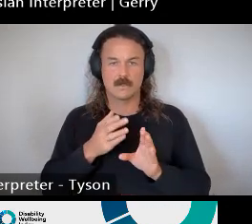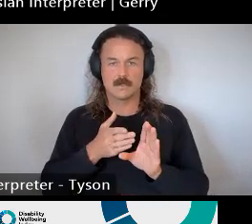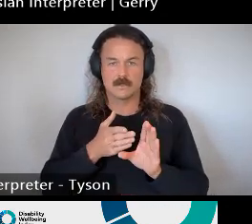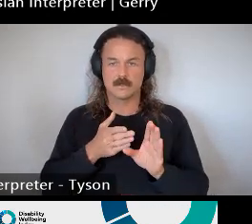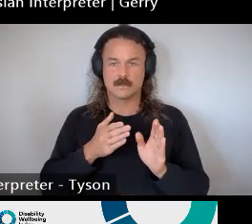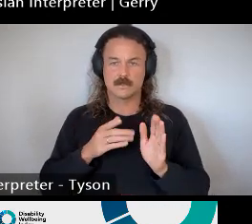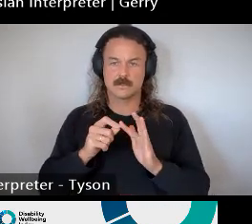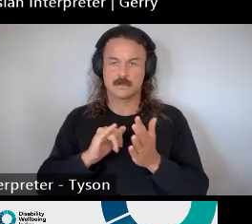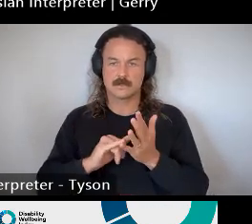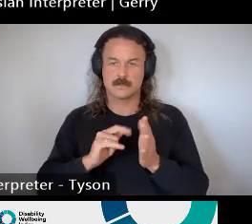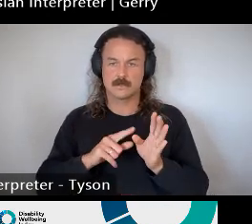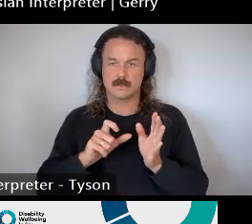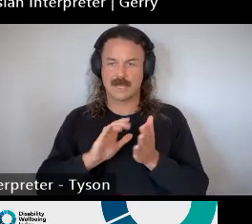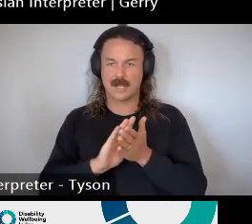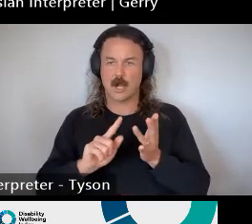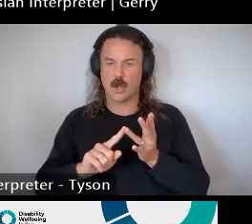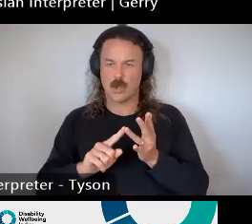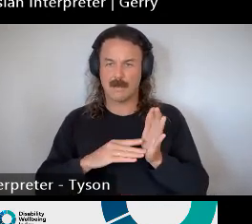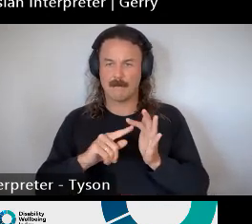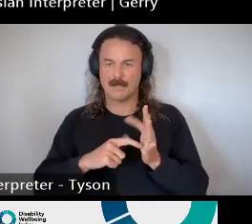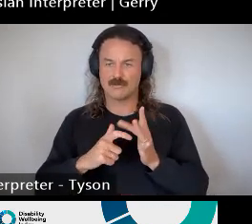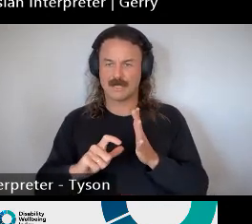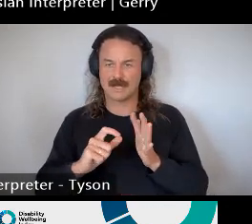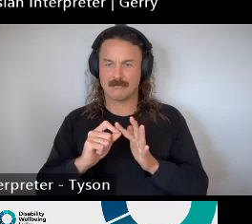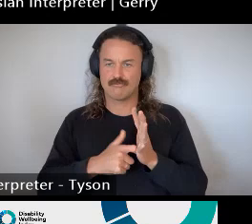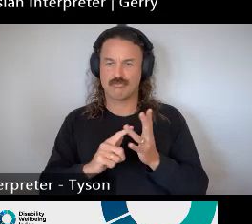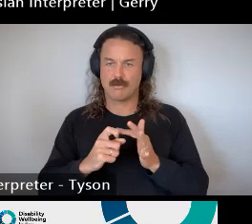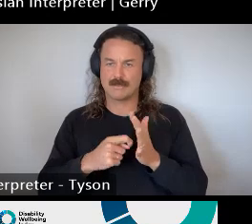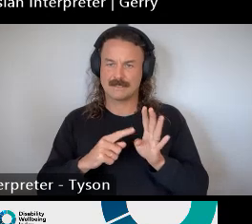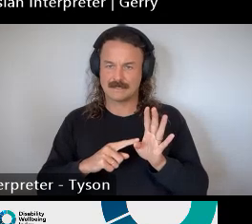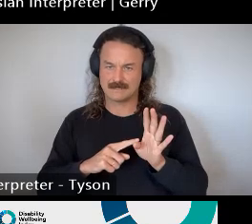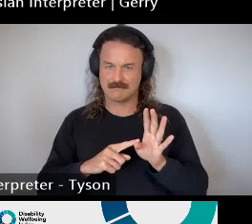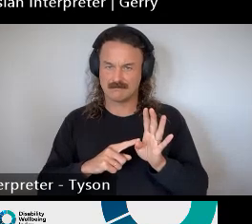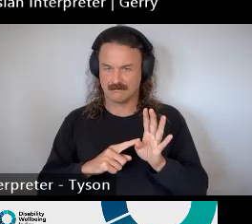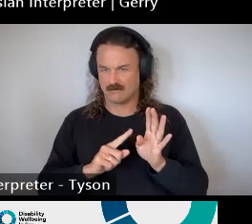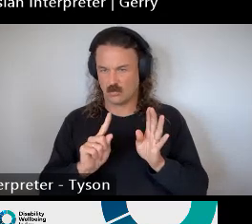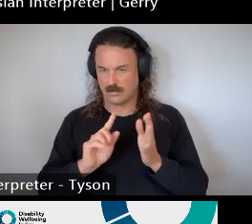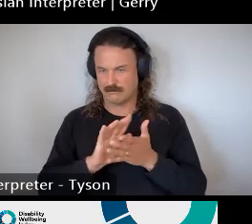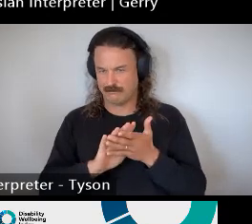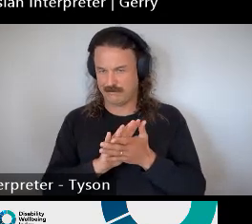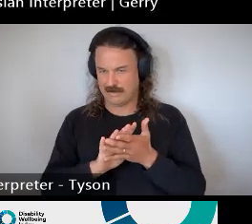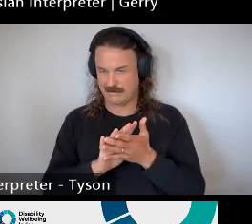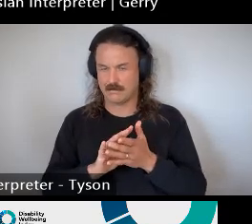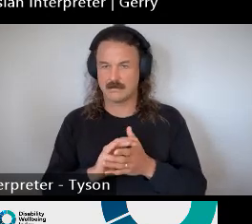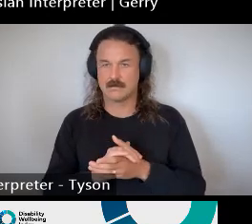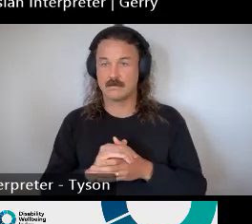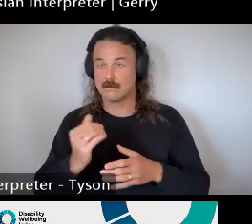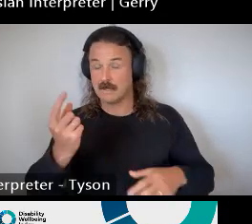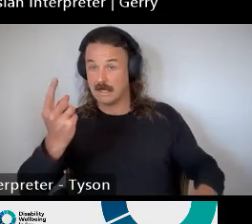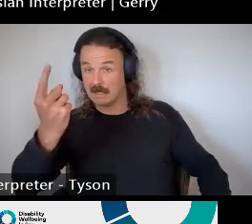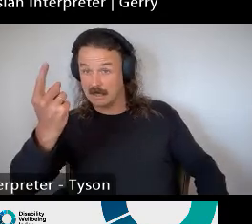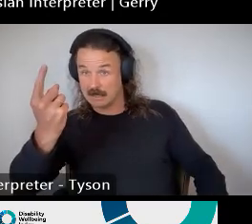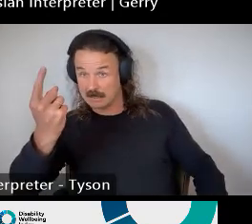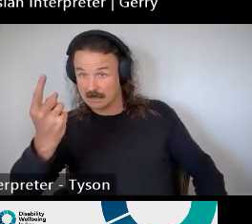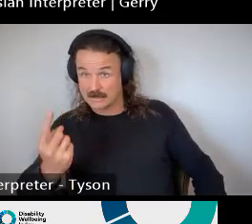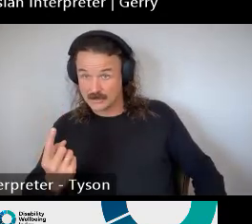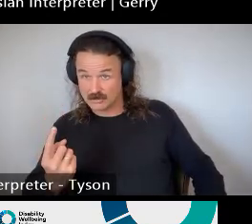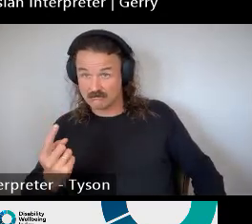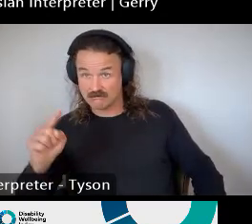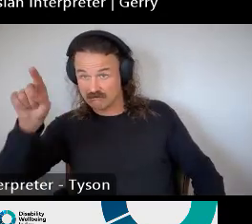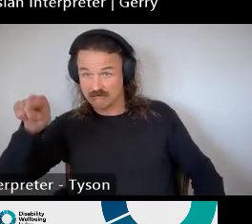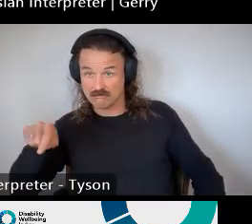for example, we're looking at each item's performance, such as likelihood to have a missing value, which probably